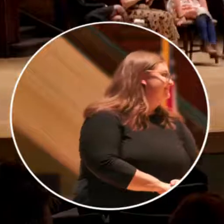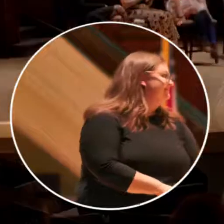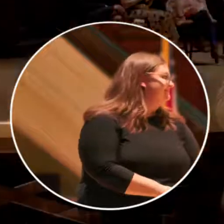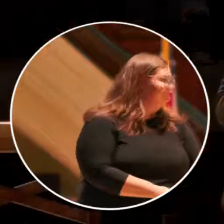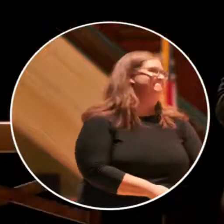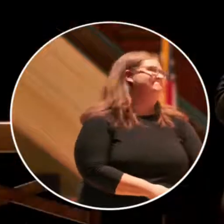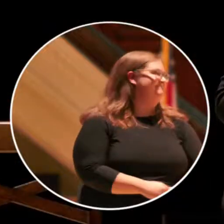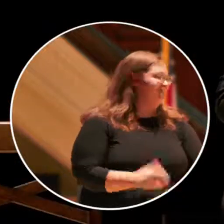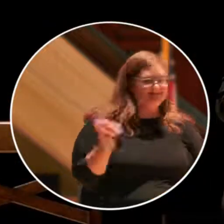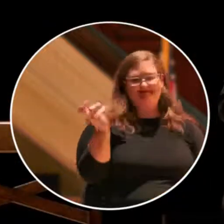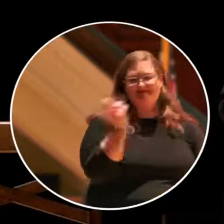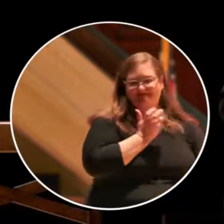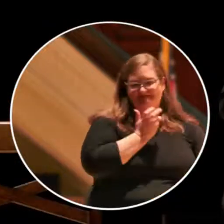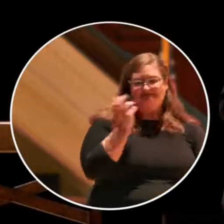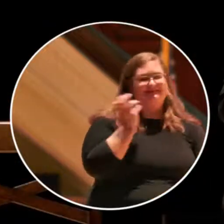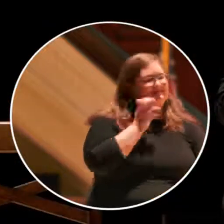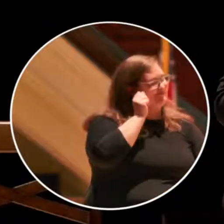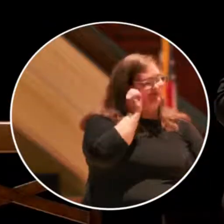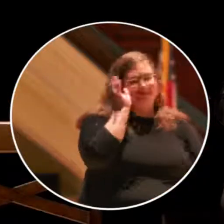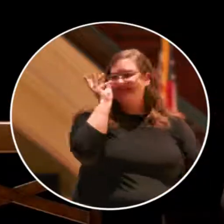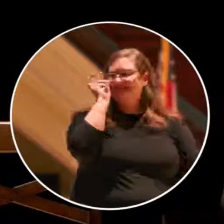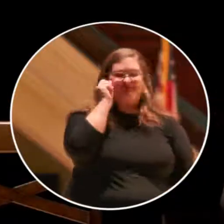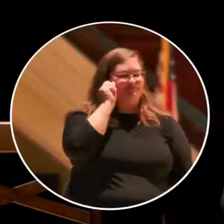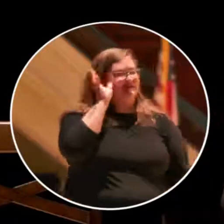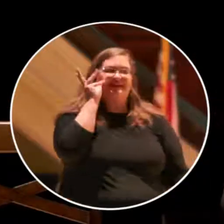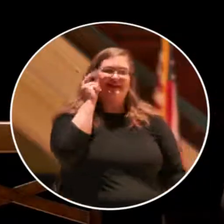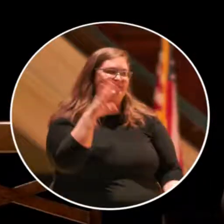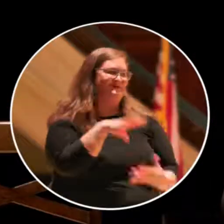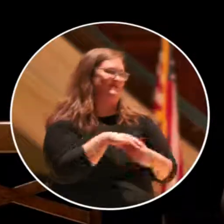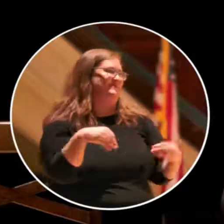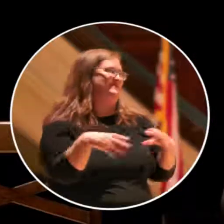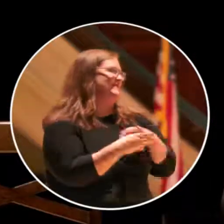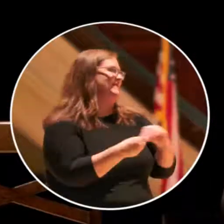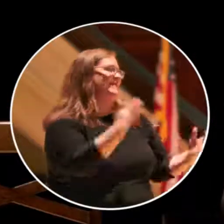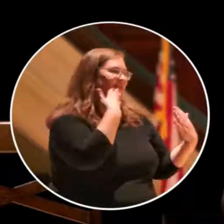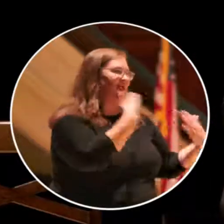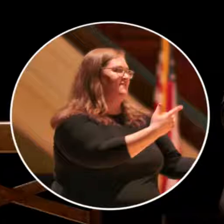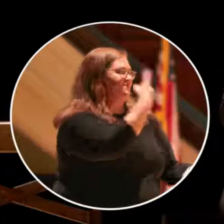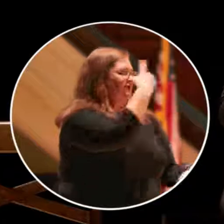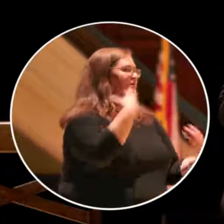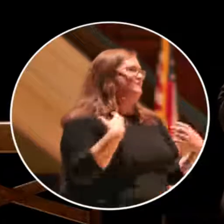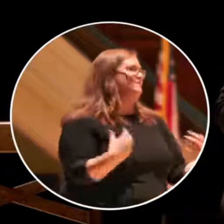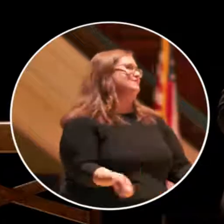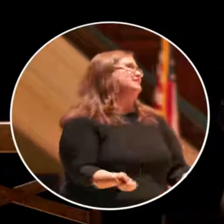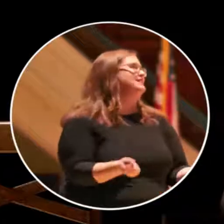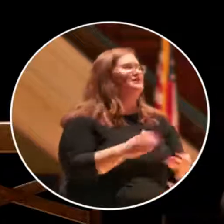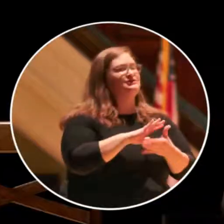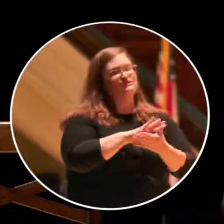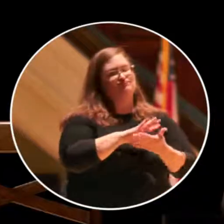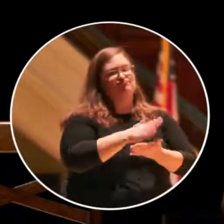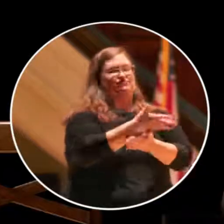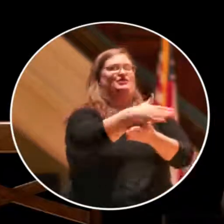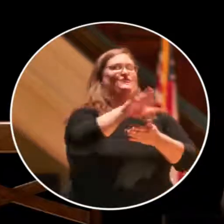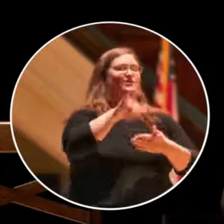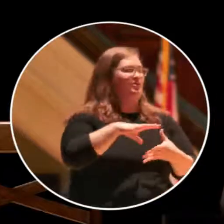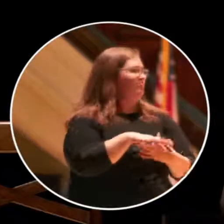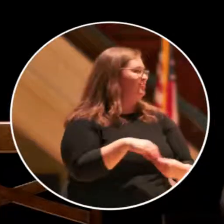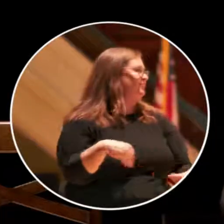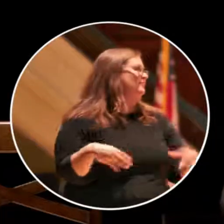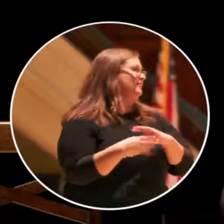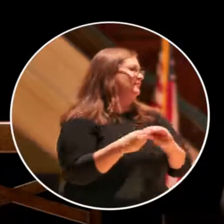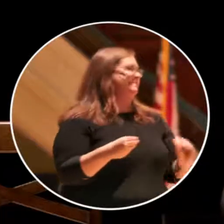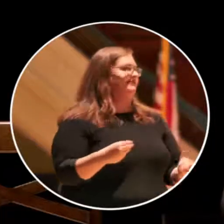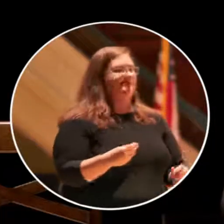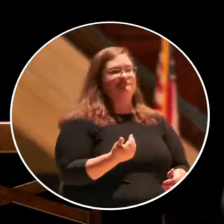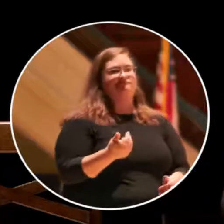Oh, man. Amazing, amazing story. Thank you, Kristen, for your bravery in sharing that and reminding us